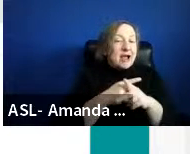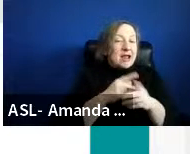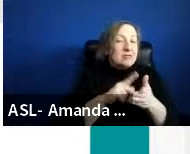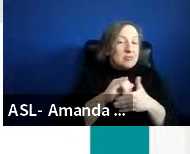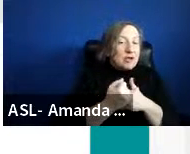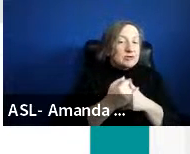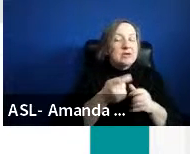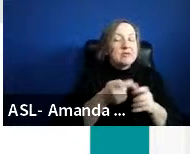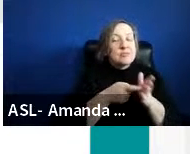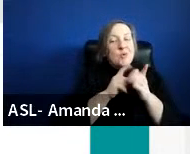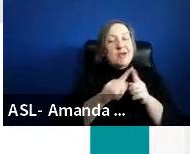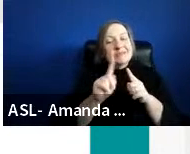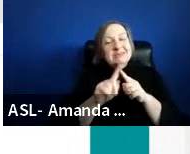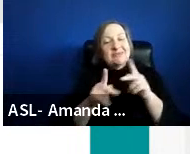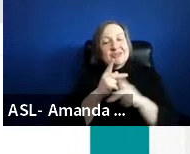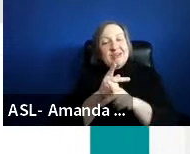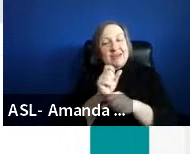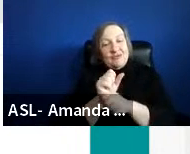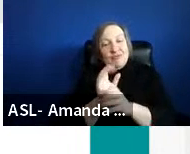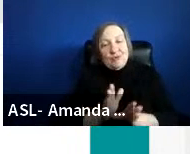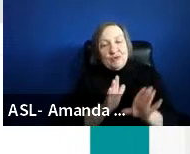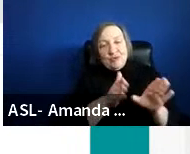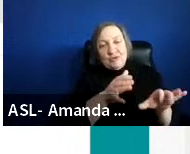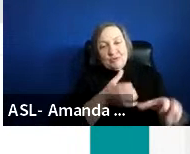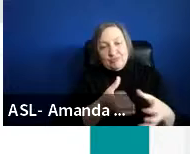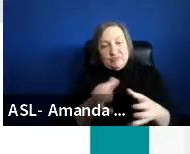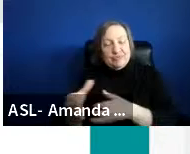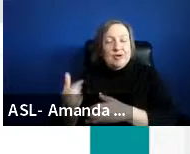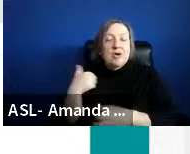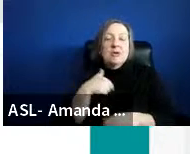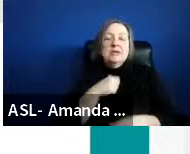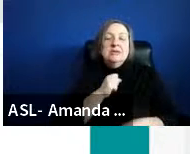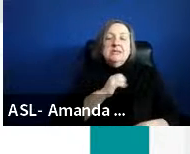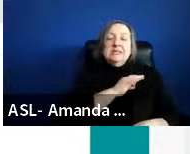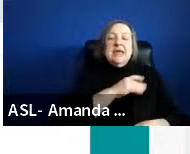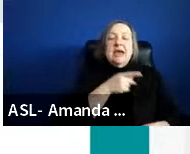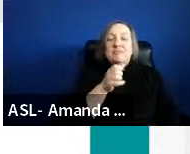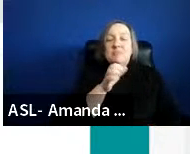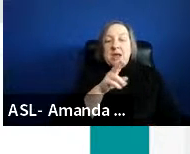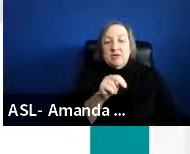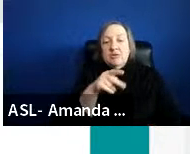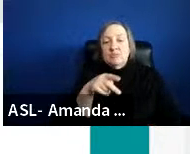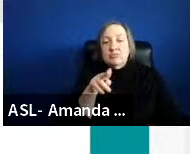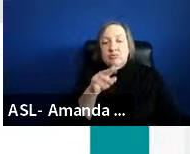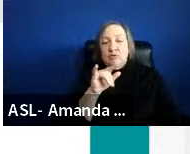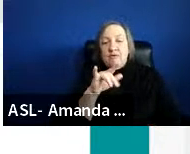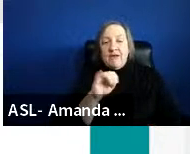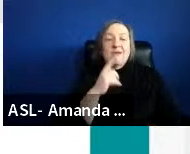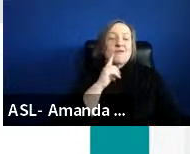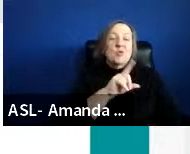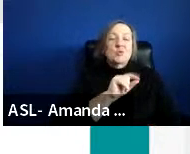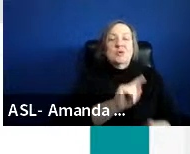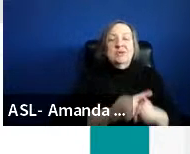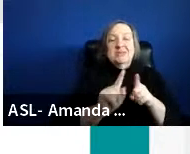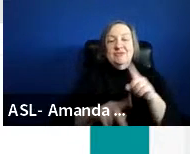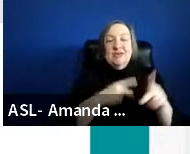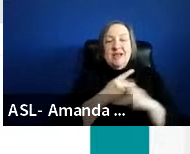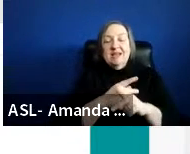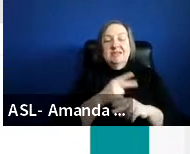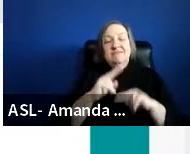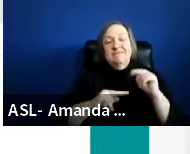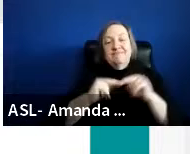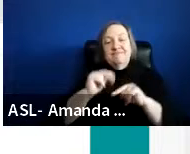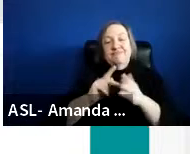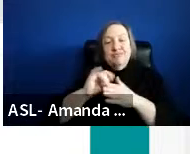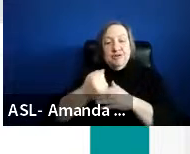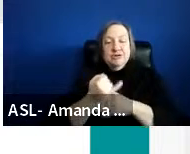of trades. So we developed staffing pattern profiles for 20 different types of capital projects. For example, we